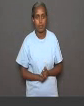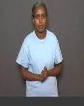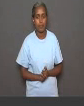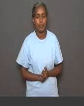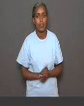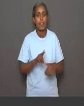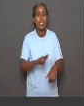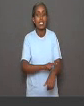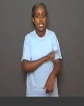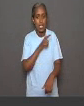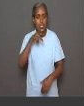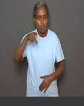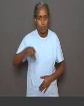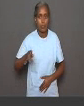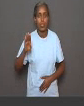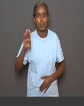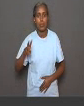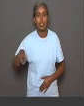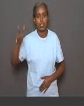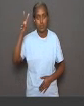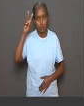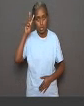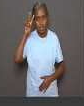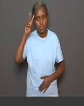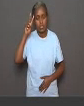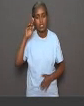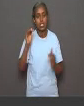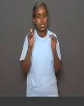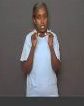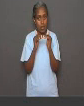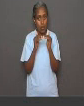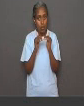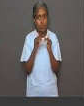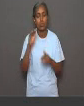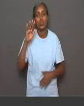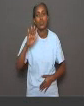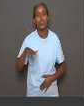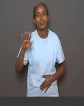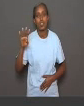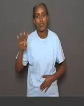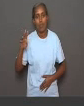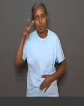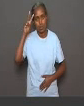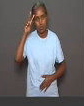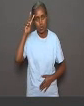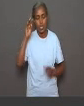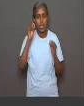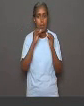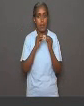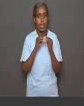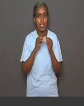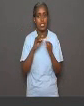The length of PB squared is equal to 54 squared